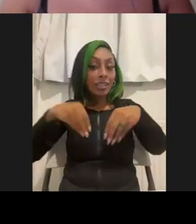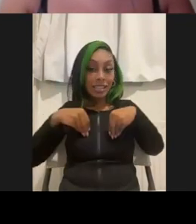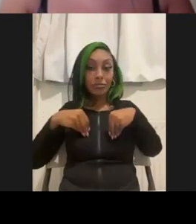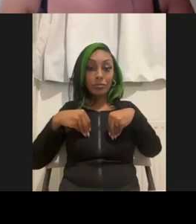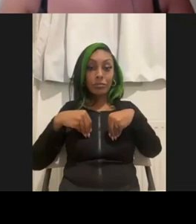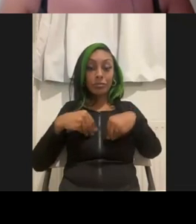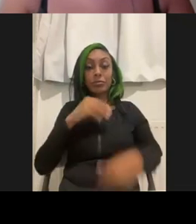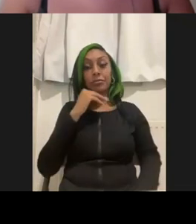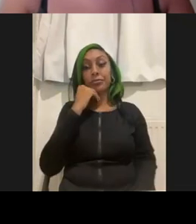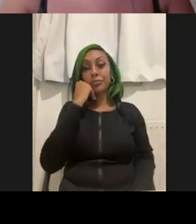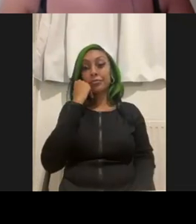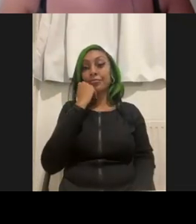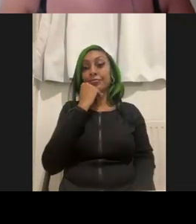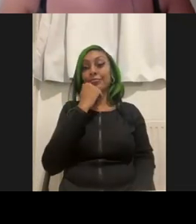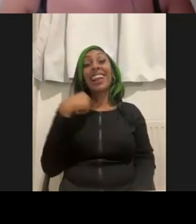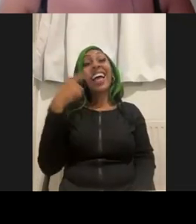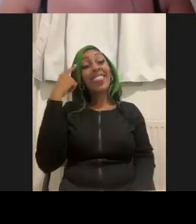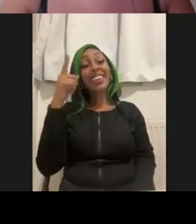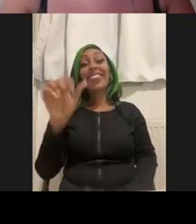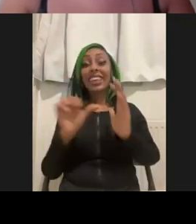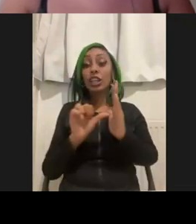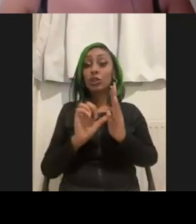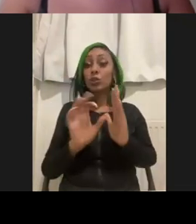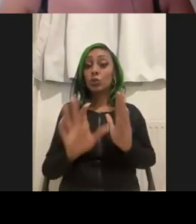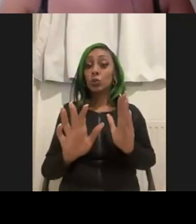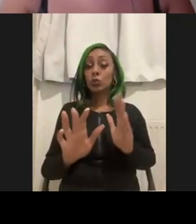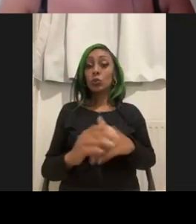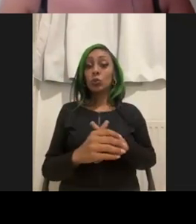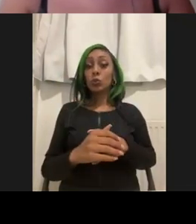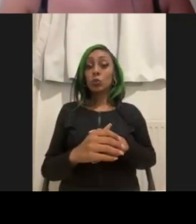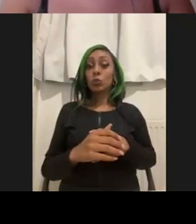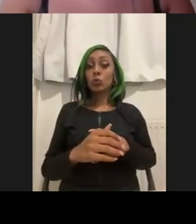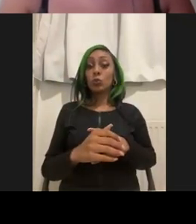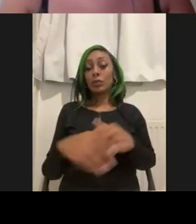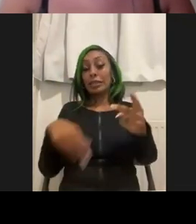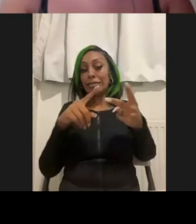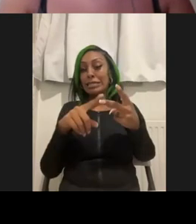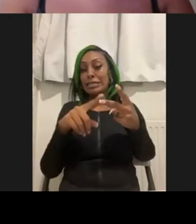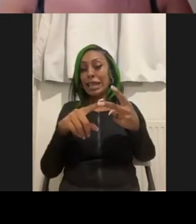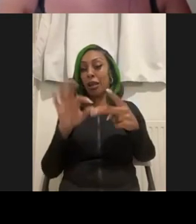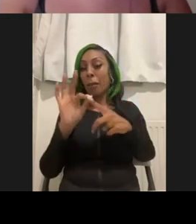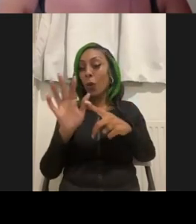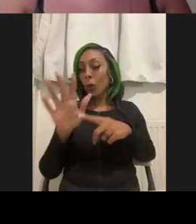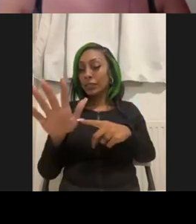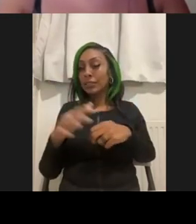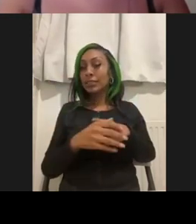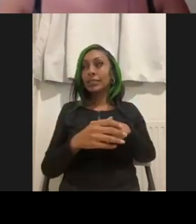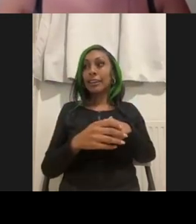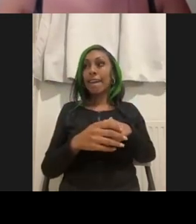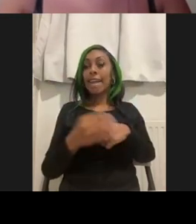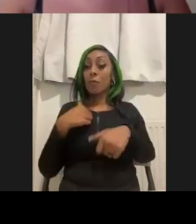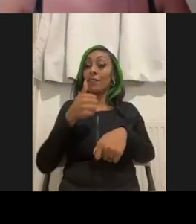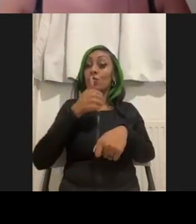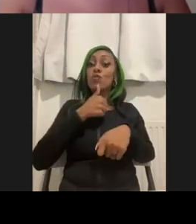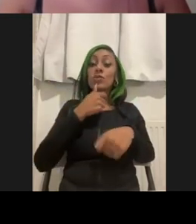what one of the issues is if we see the idea, and this is my second point, of, well, we've, you know, used a data set